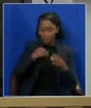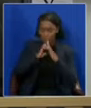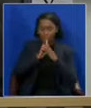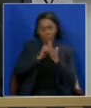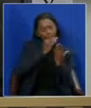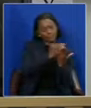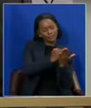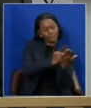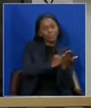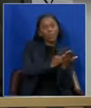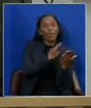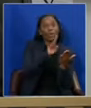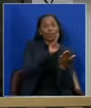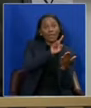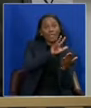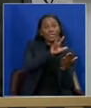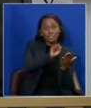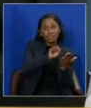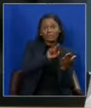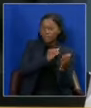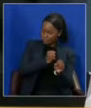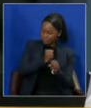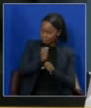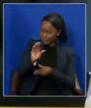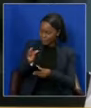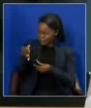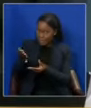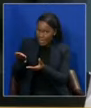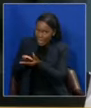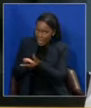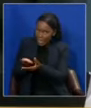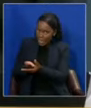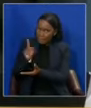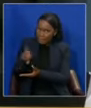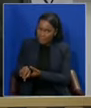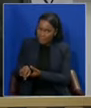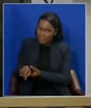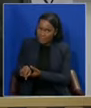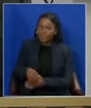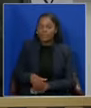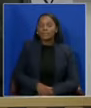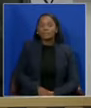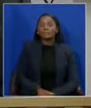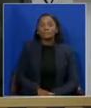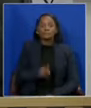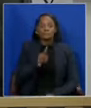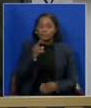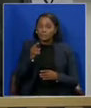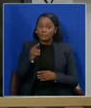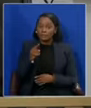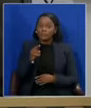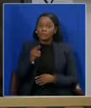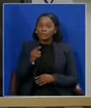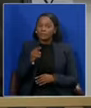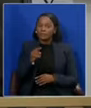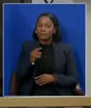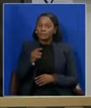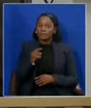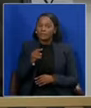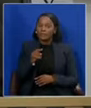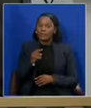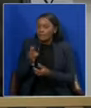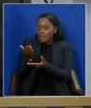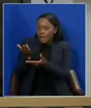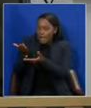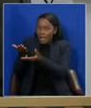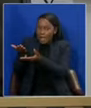118, they must be like that. And sometimes inside those dockets, you will find that there are other dockets, the main docket,